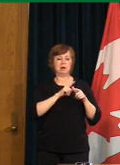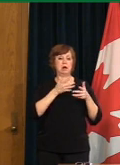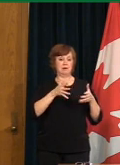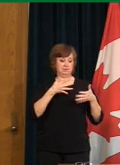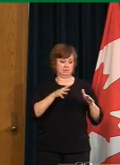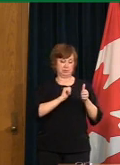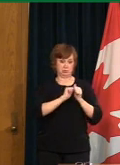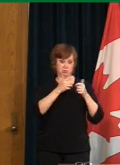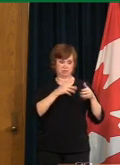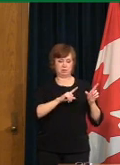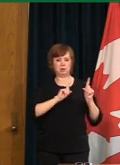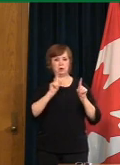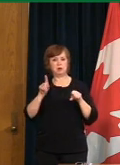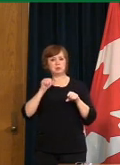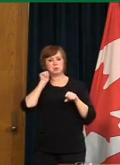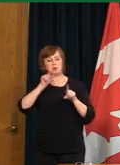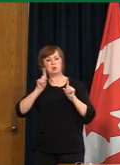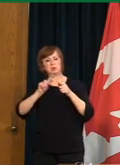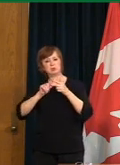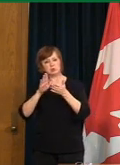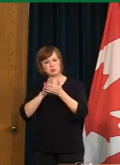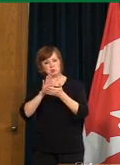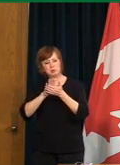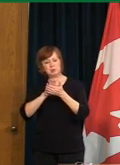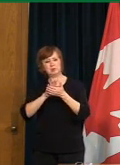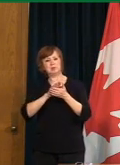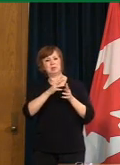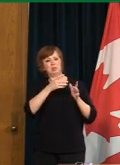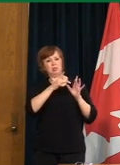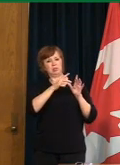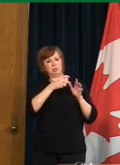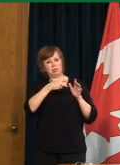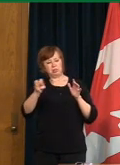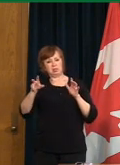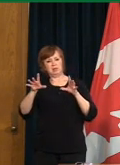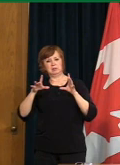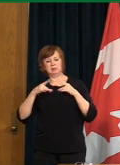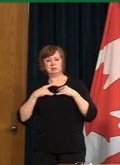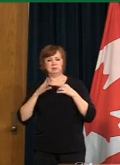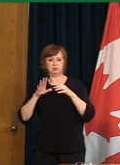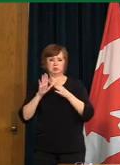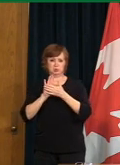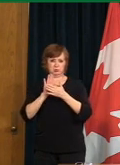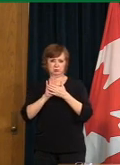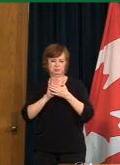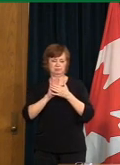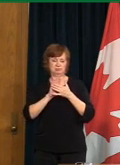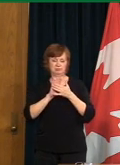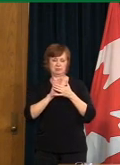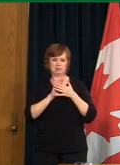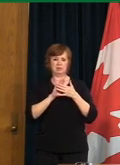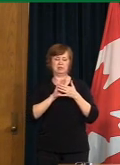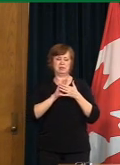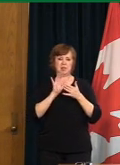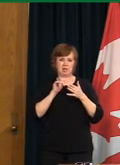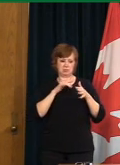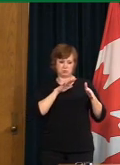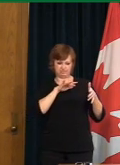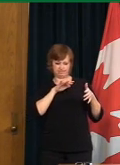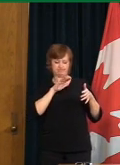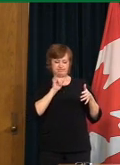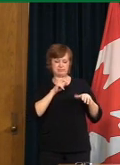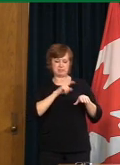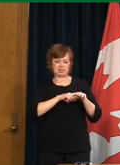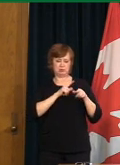it was really important to have that pause for 3 weeks to slow down transmission in that setting, and then the